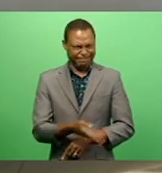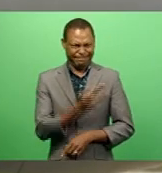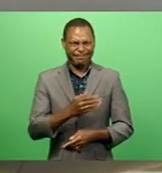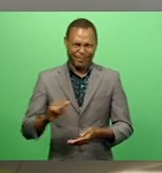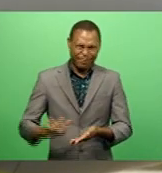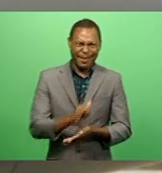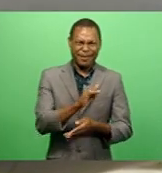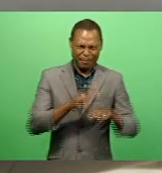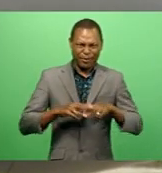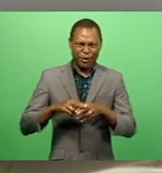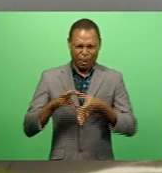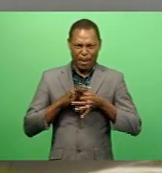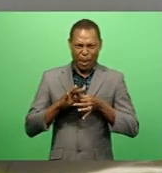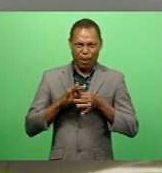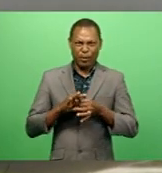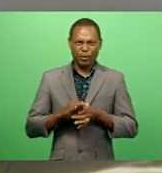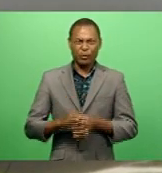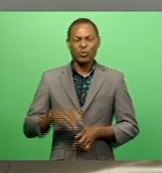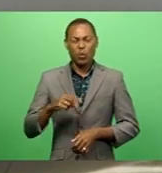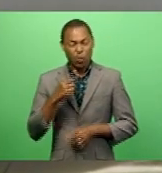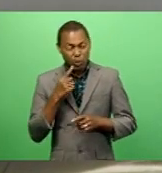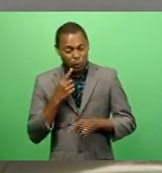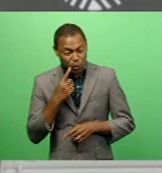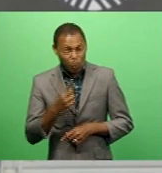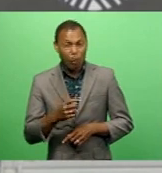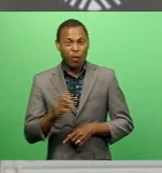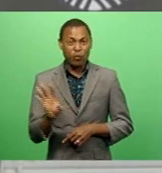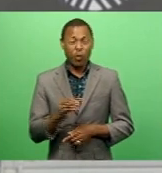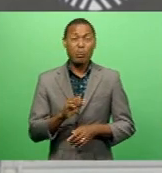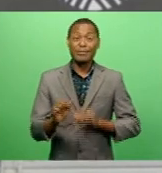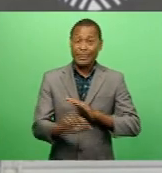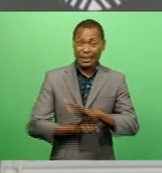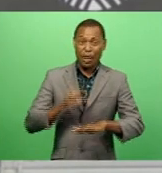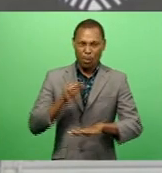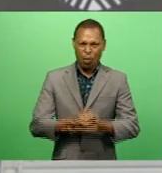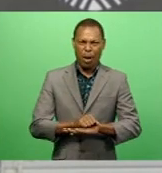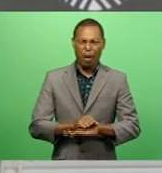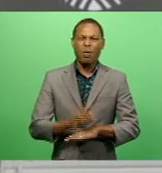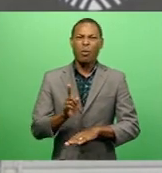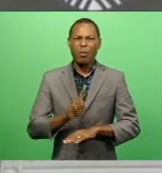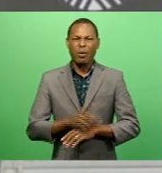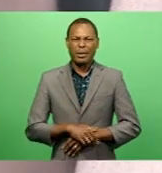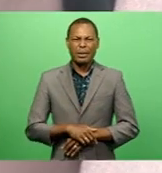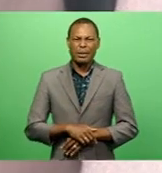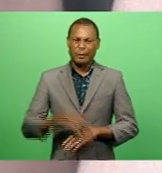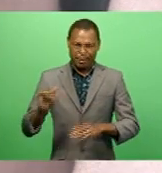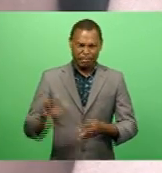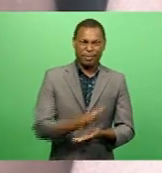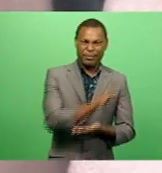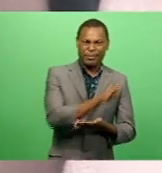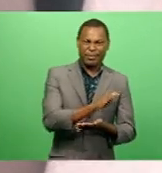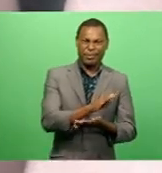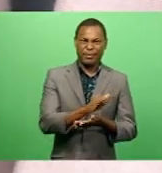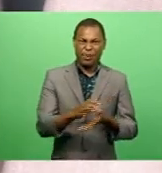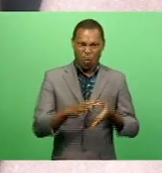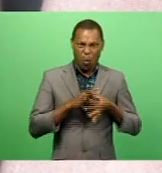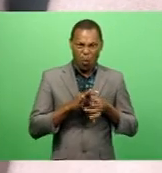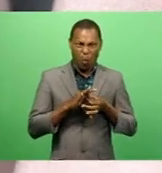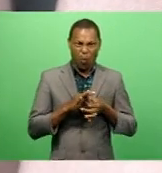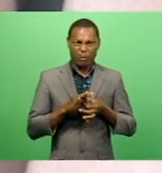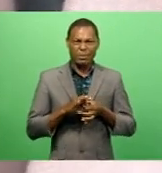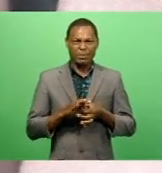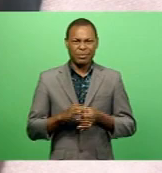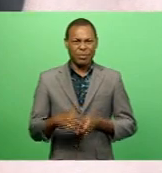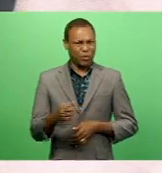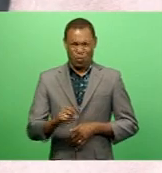FBC News from Singapore, the minister says claims that he chartered a flight are baseless and mere conspiracy theories. He's also confirmed that airline